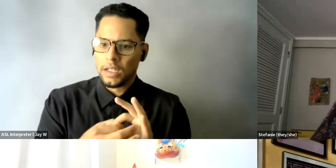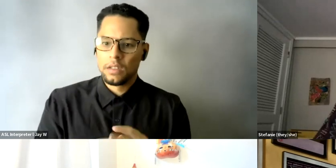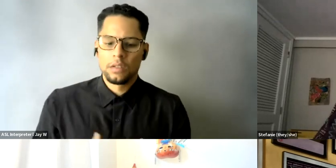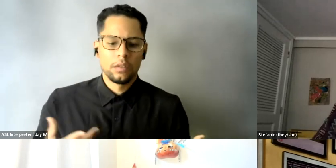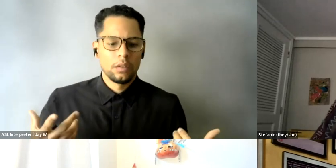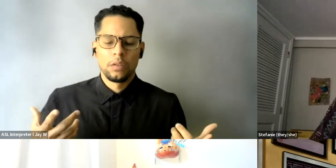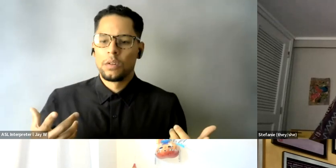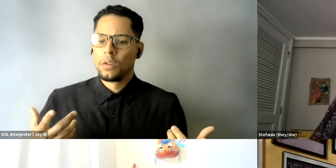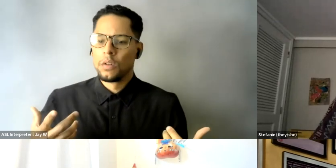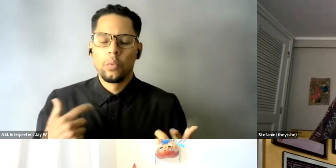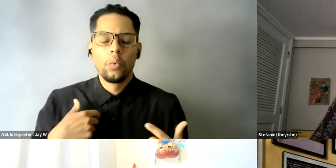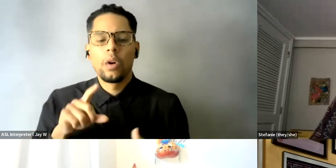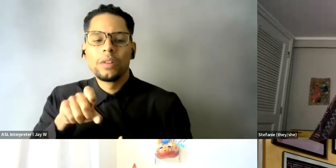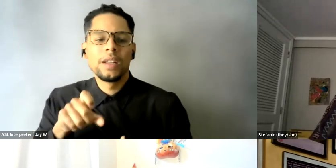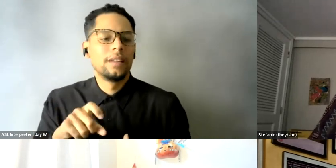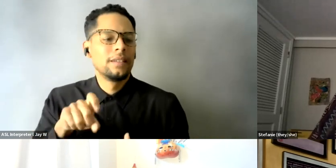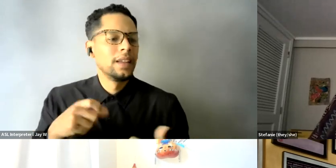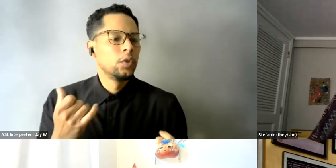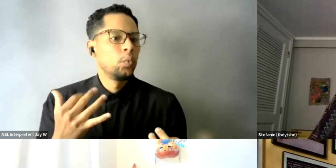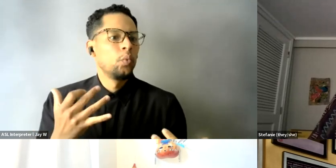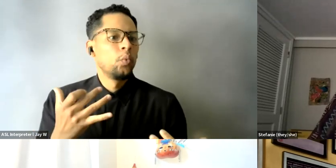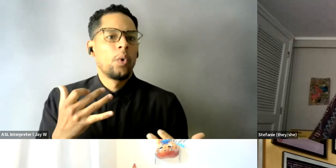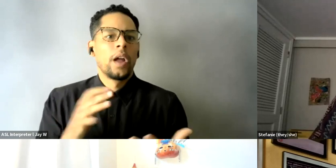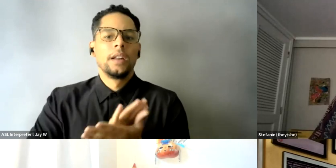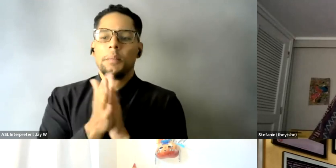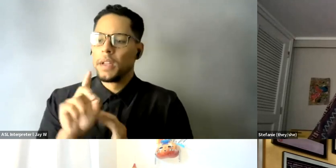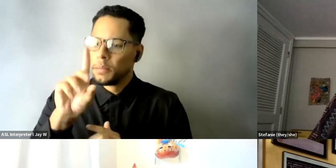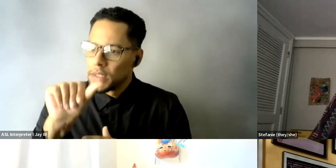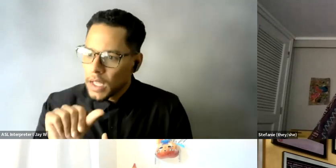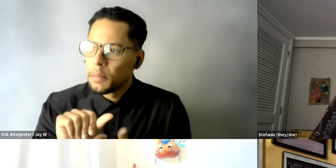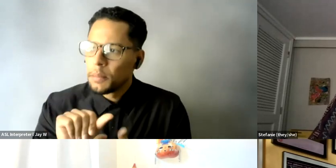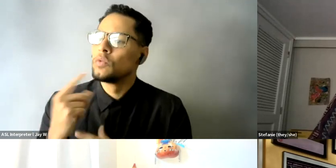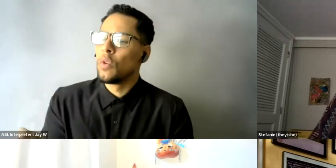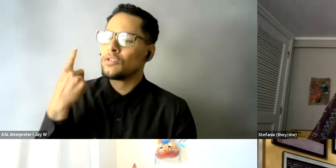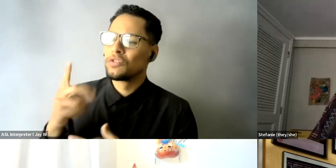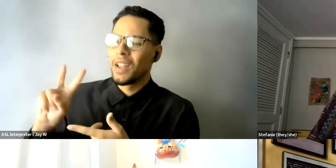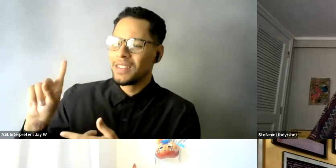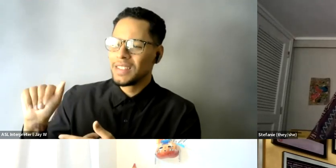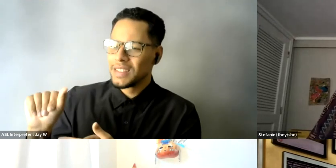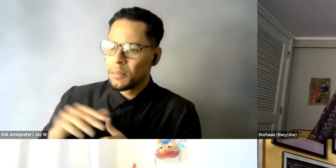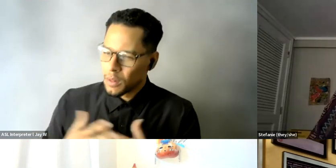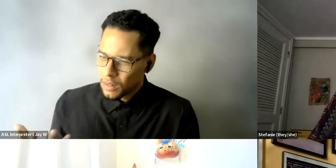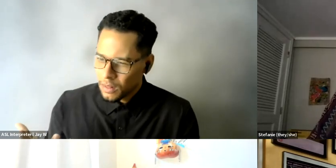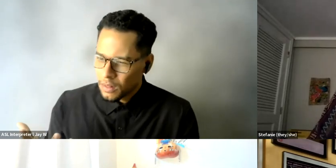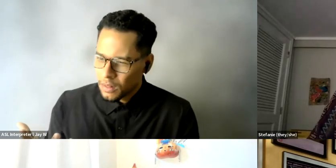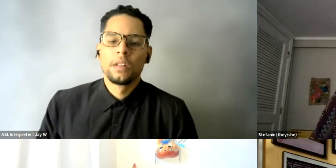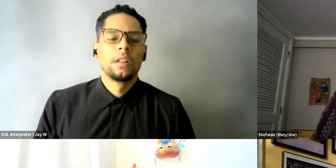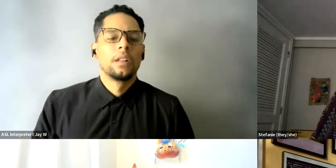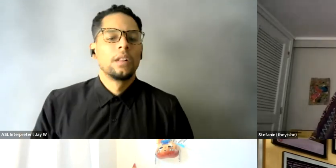example, wait until we become disabled to have an understanding of what disability is, our implications in perpetuating